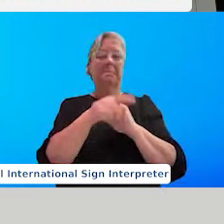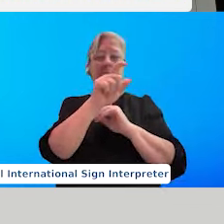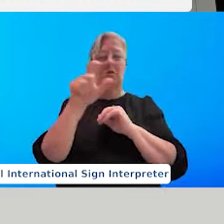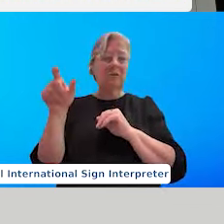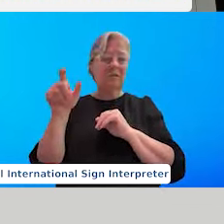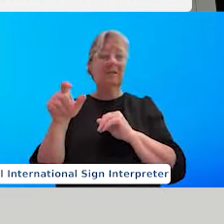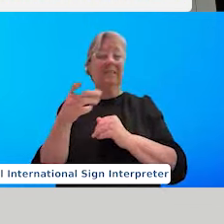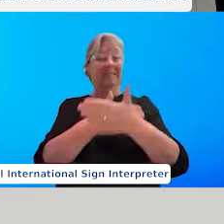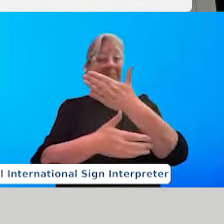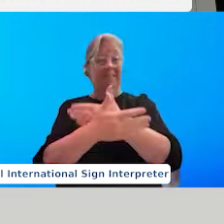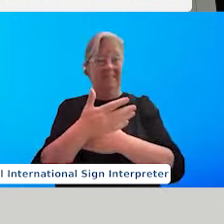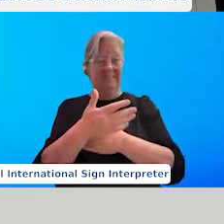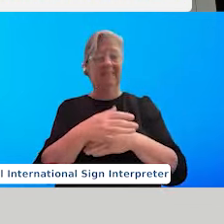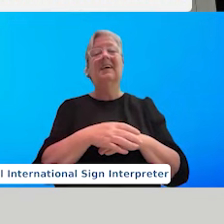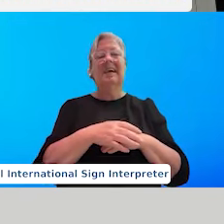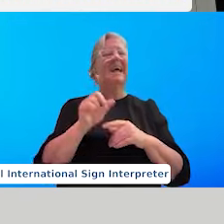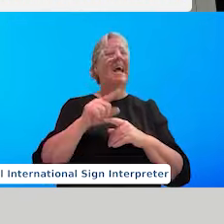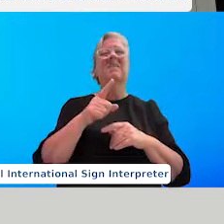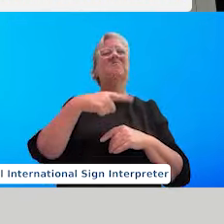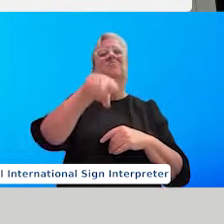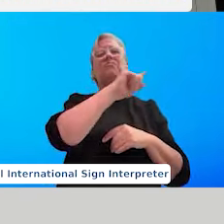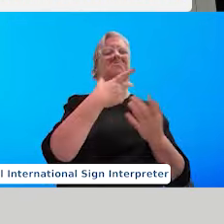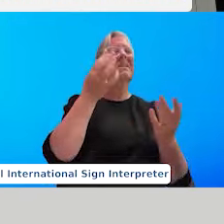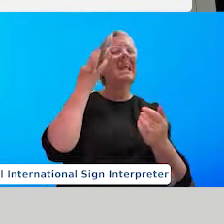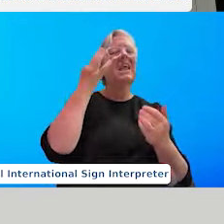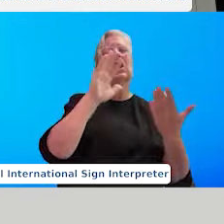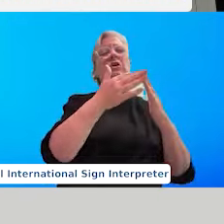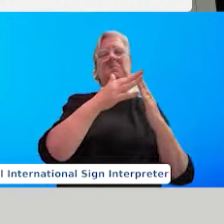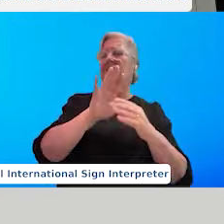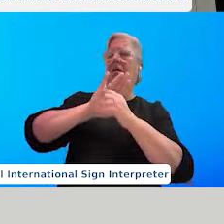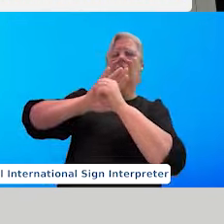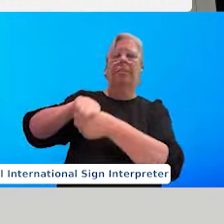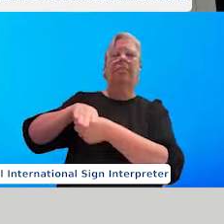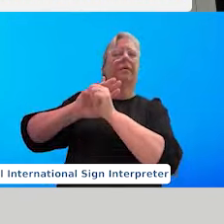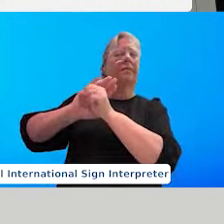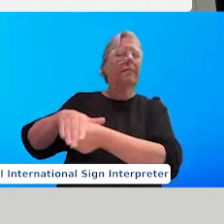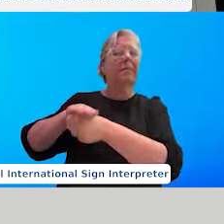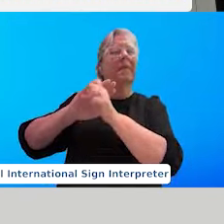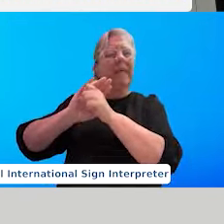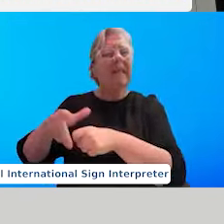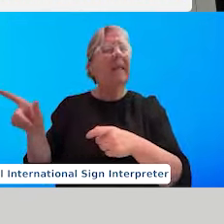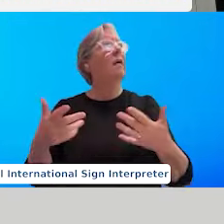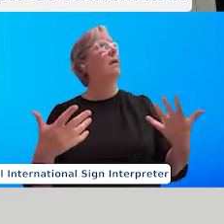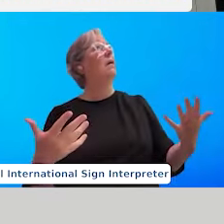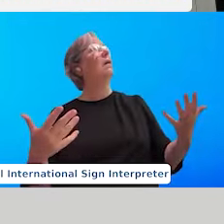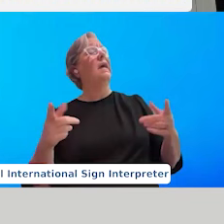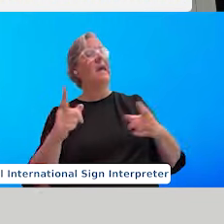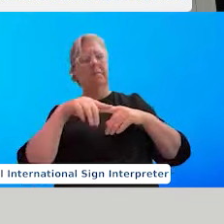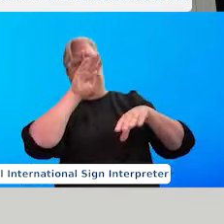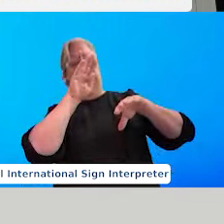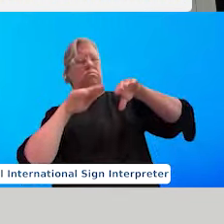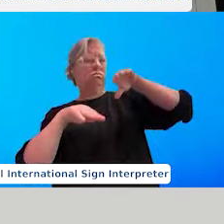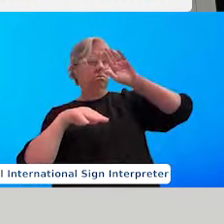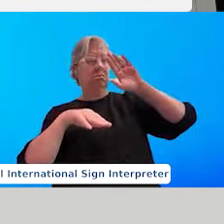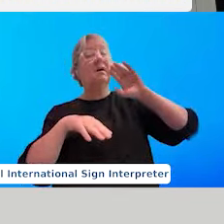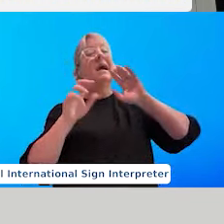poverty level. So these are the different criteria. And we also provide a legal assistance for those who